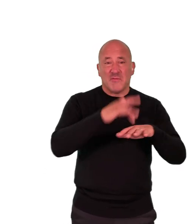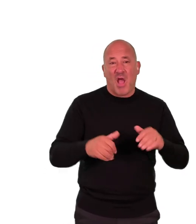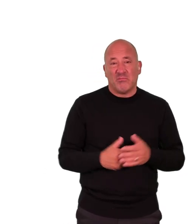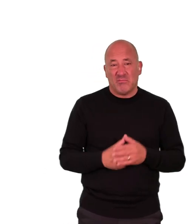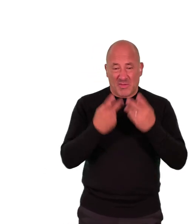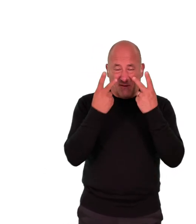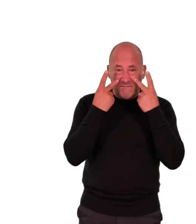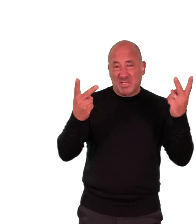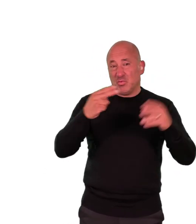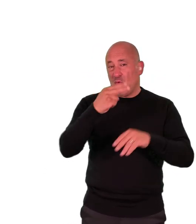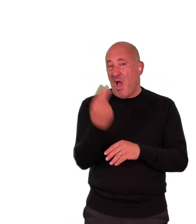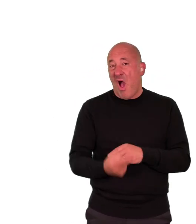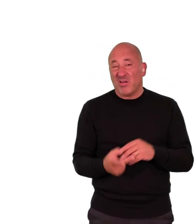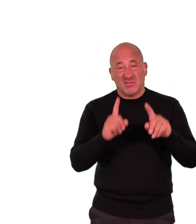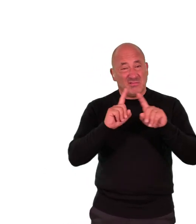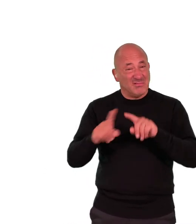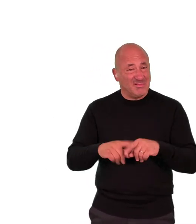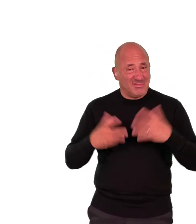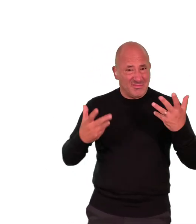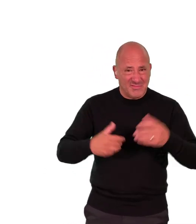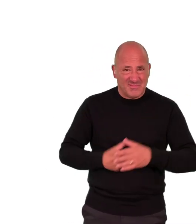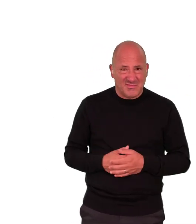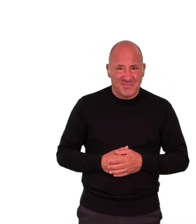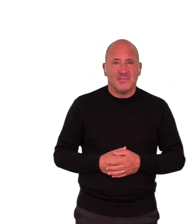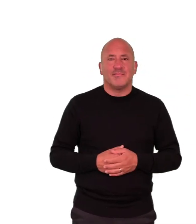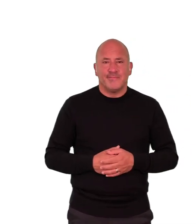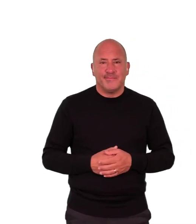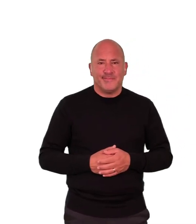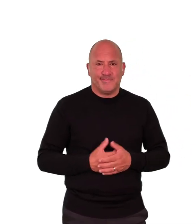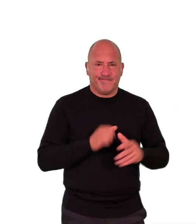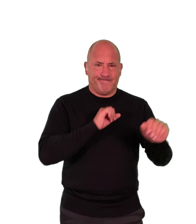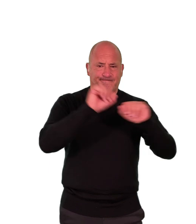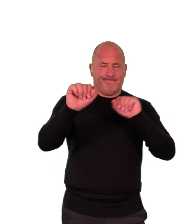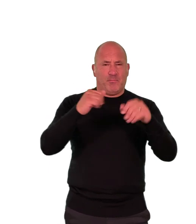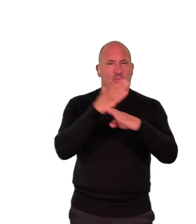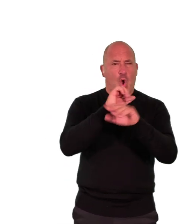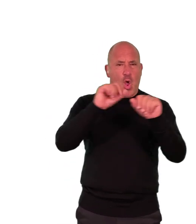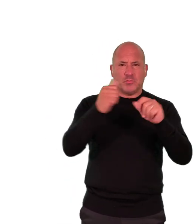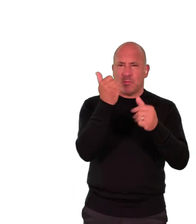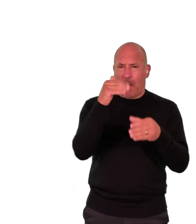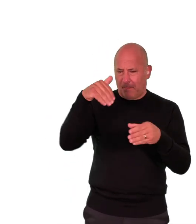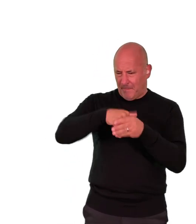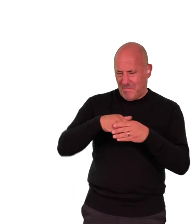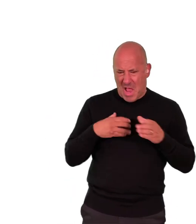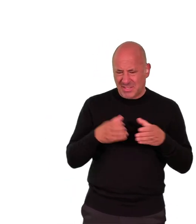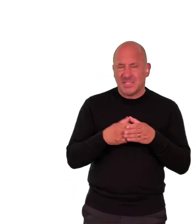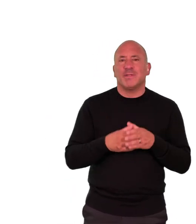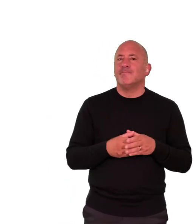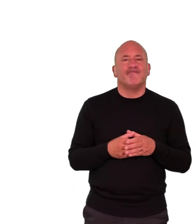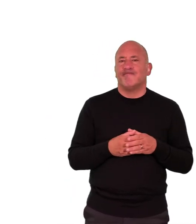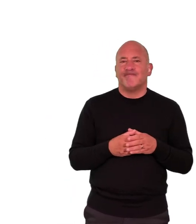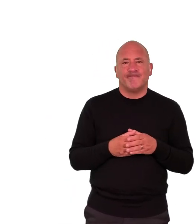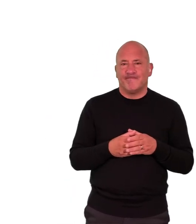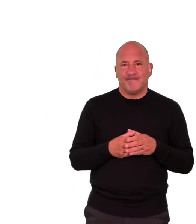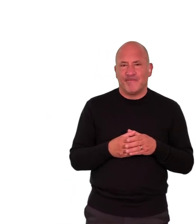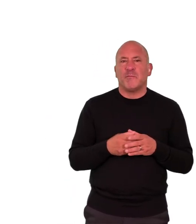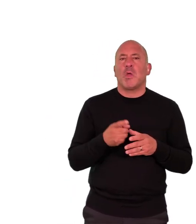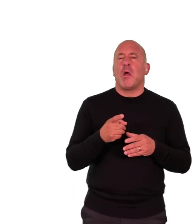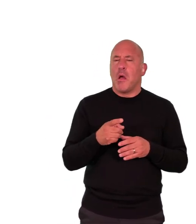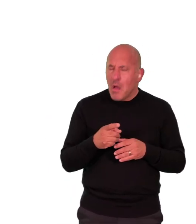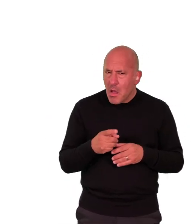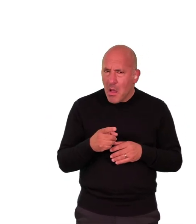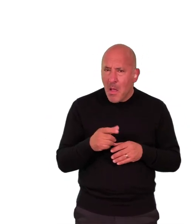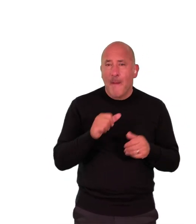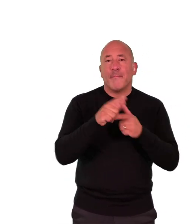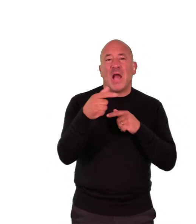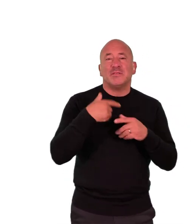We recognise that many artists work across several different disciplines, and this might be you. So although you can only pick one,